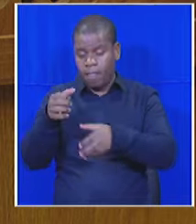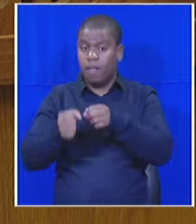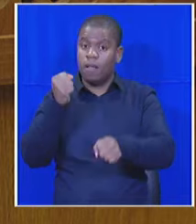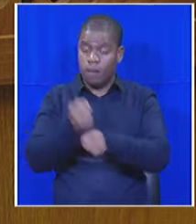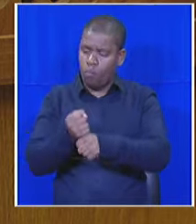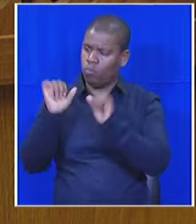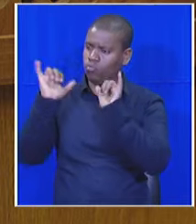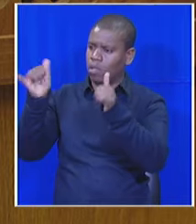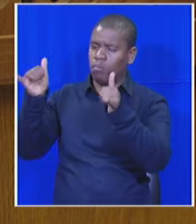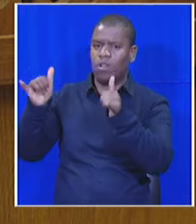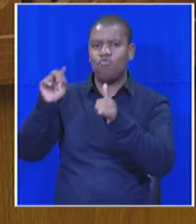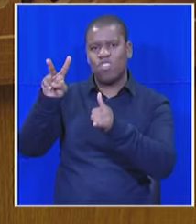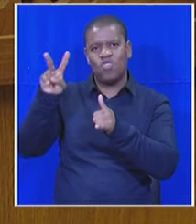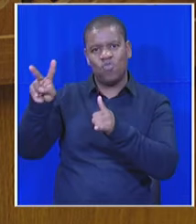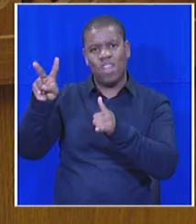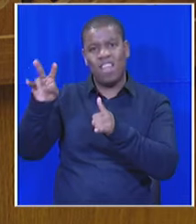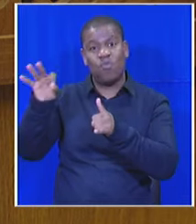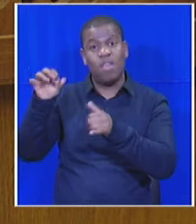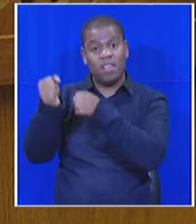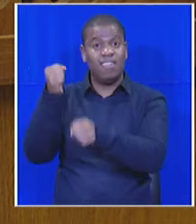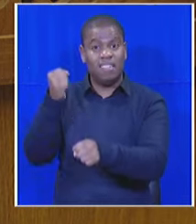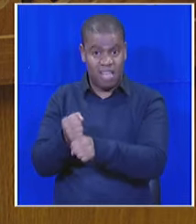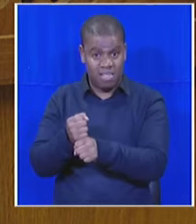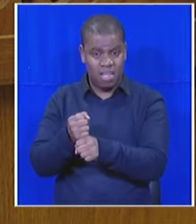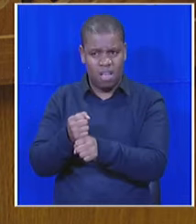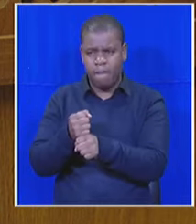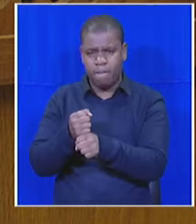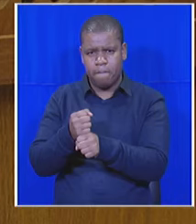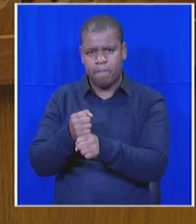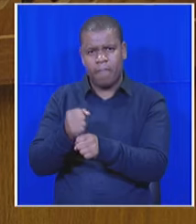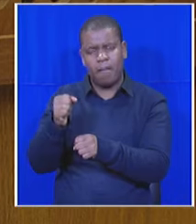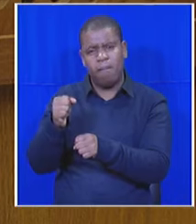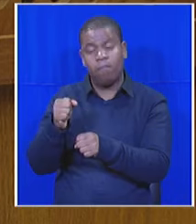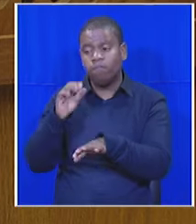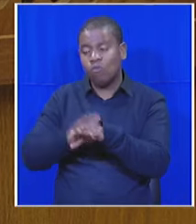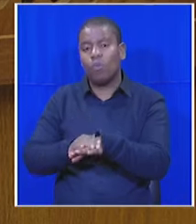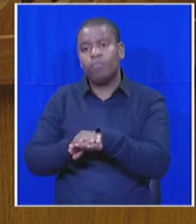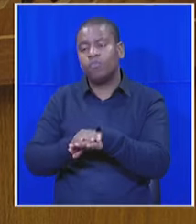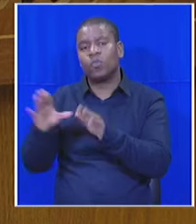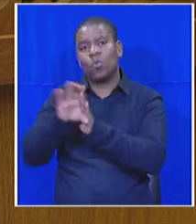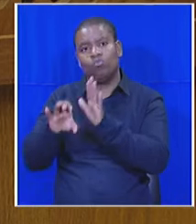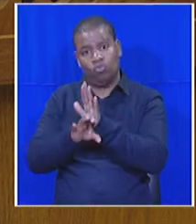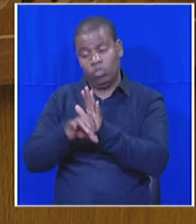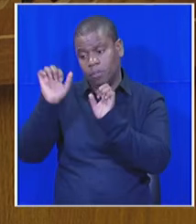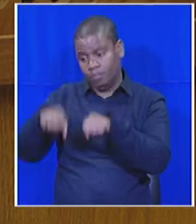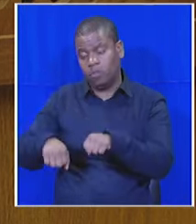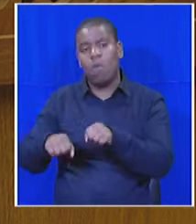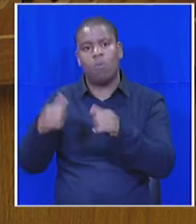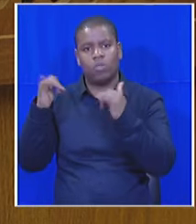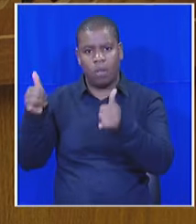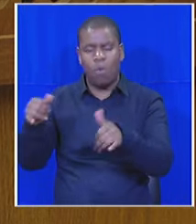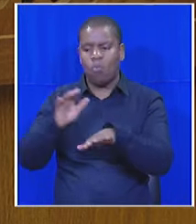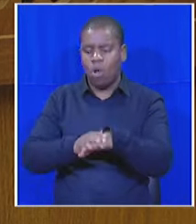years of our Constitution. A Constitution which not only guarantees the independence of the judiciary, but also places